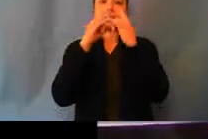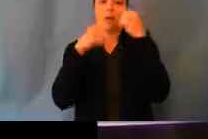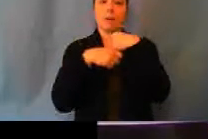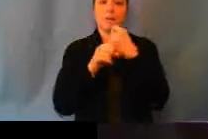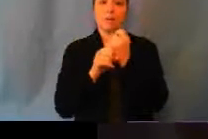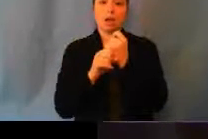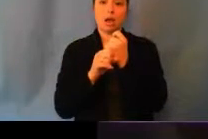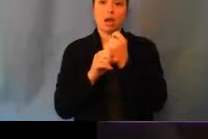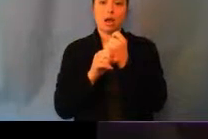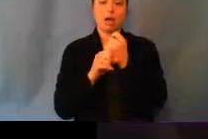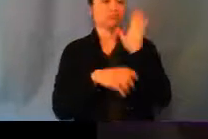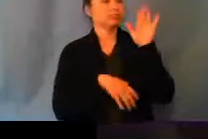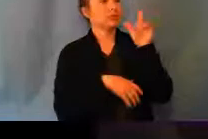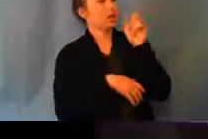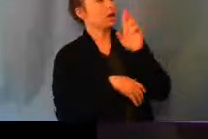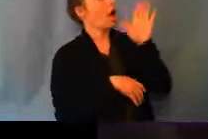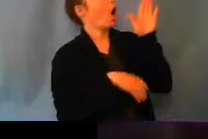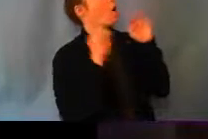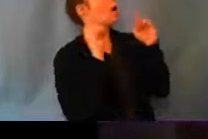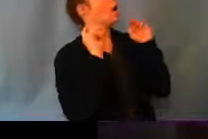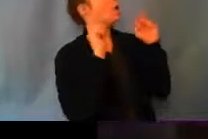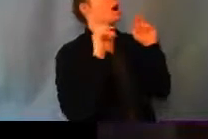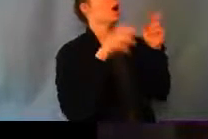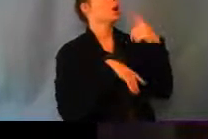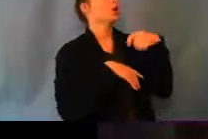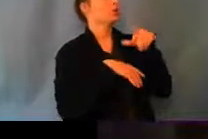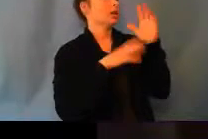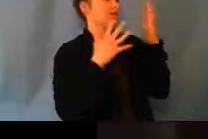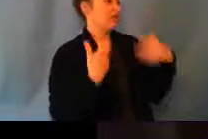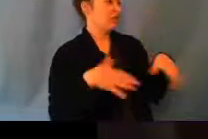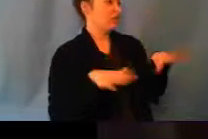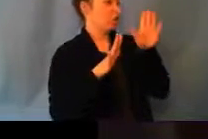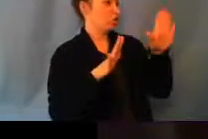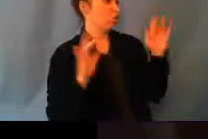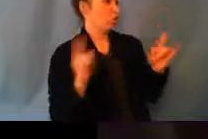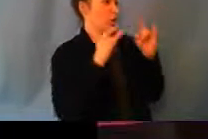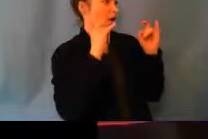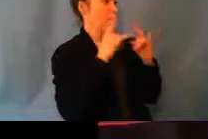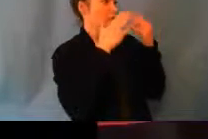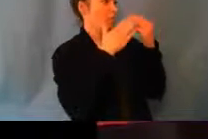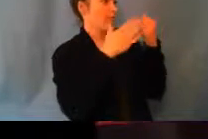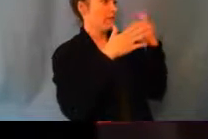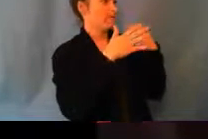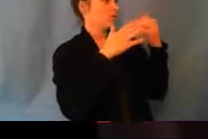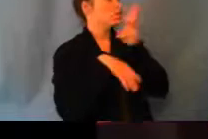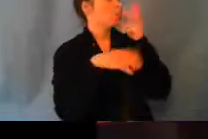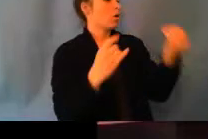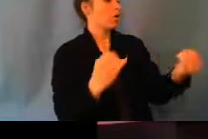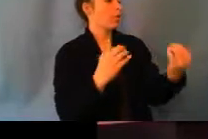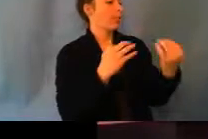Okay, everybody, shouted Larry the lifeguard. You need to finish building your castles before the tide comes